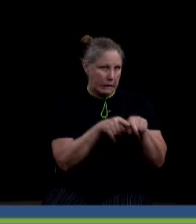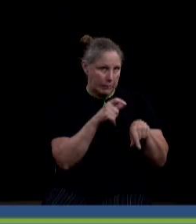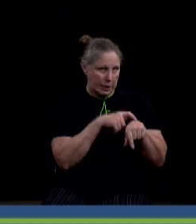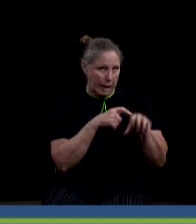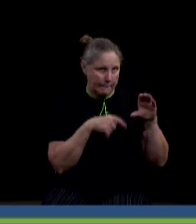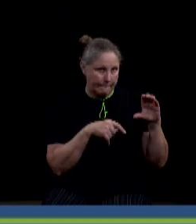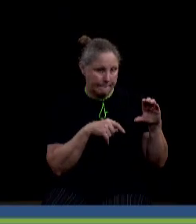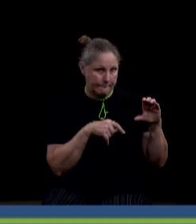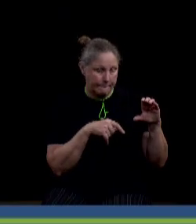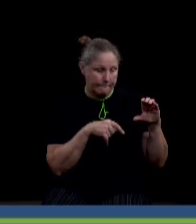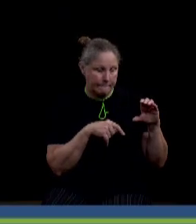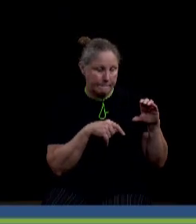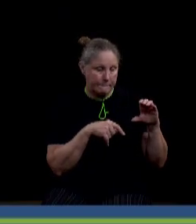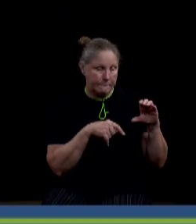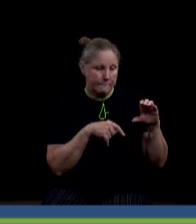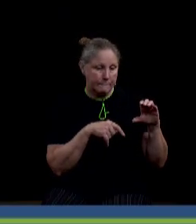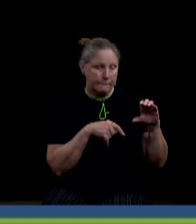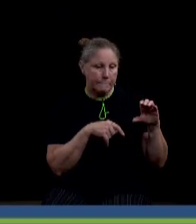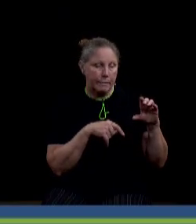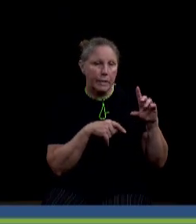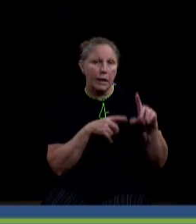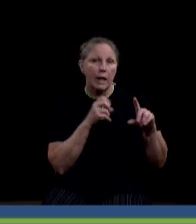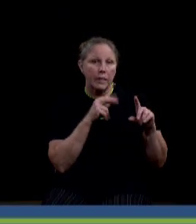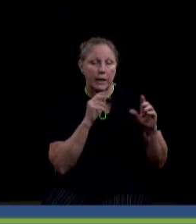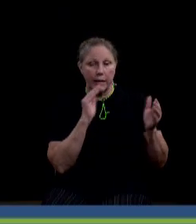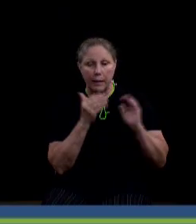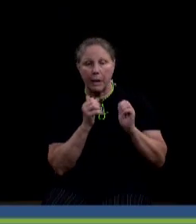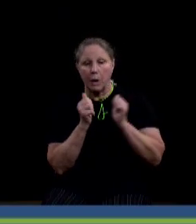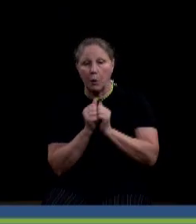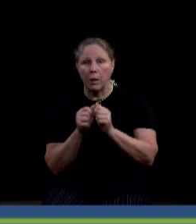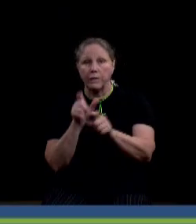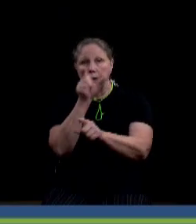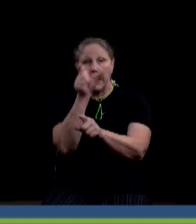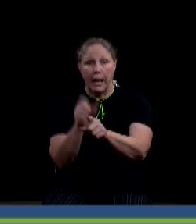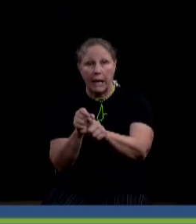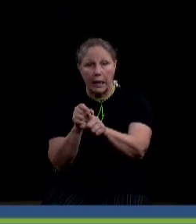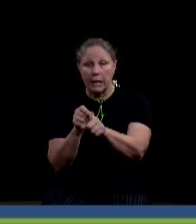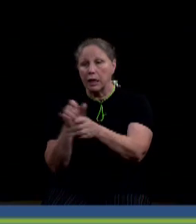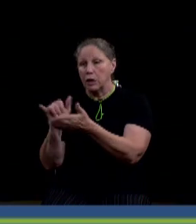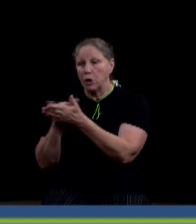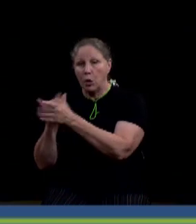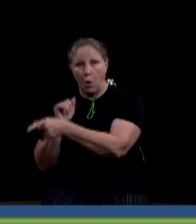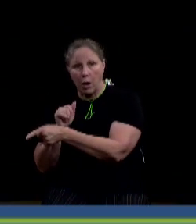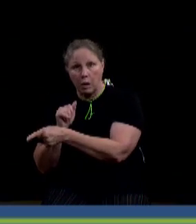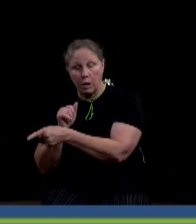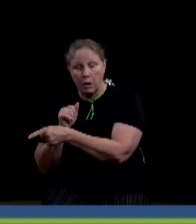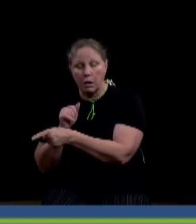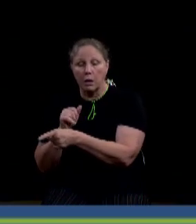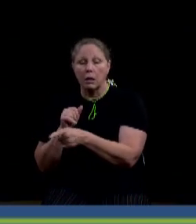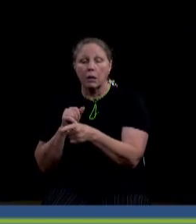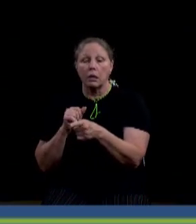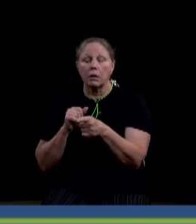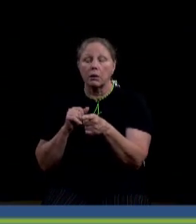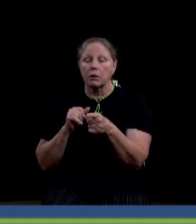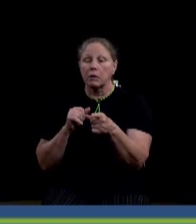contrast that with Italy and New York City, where the mitigation efforts